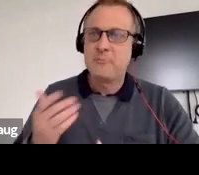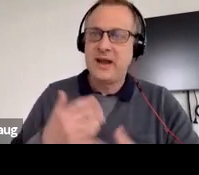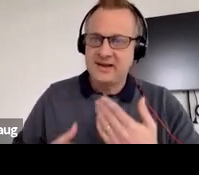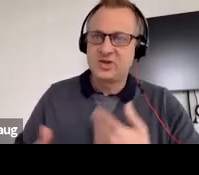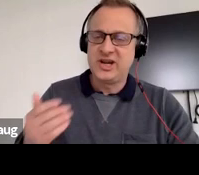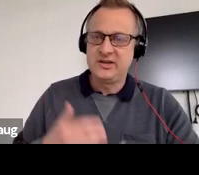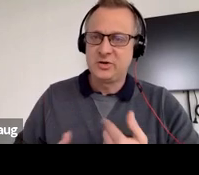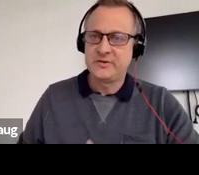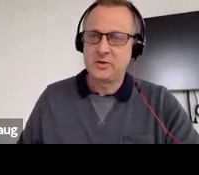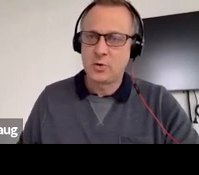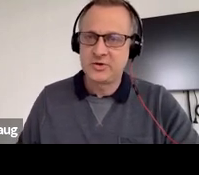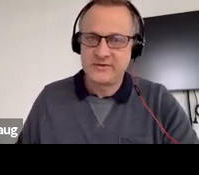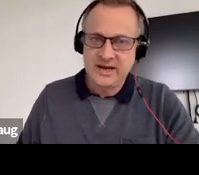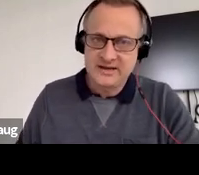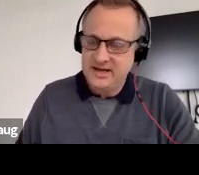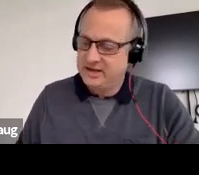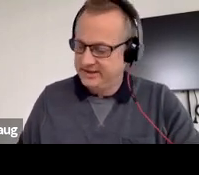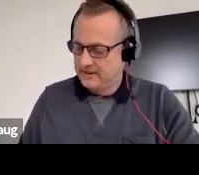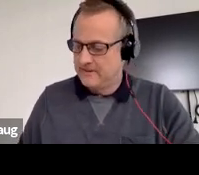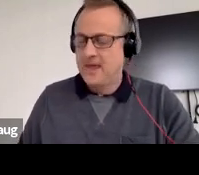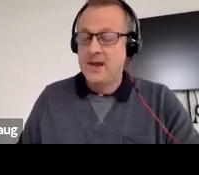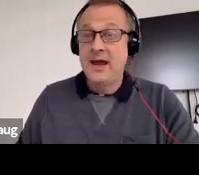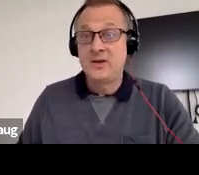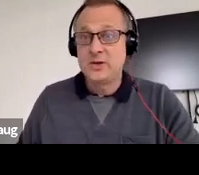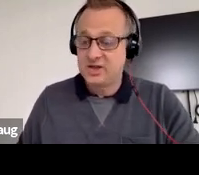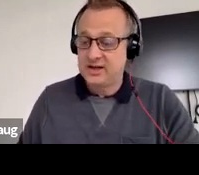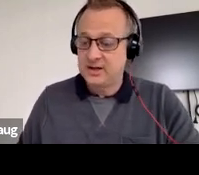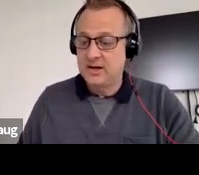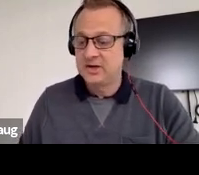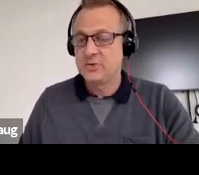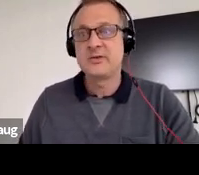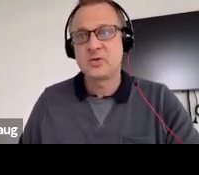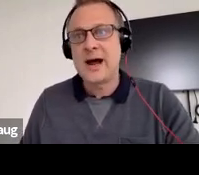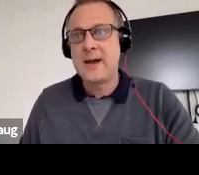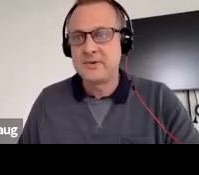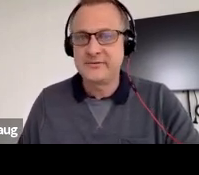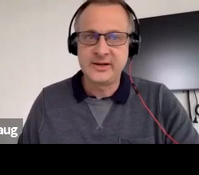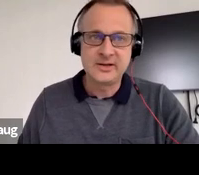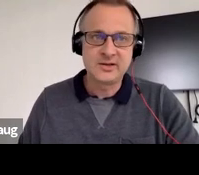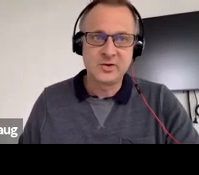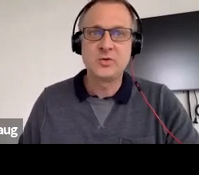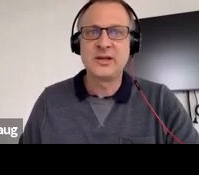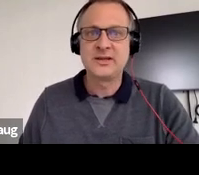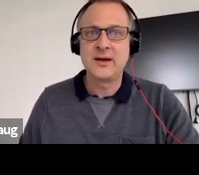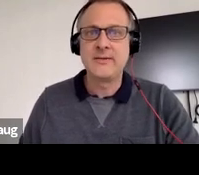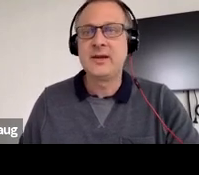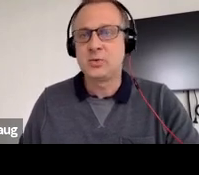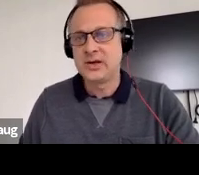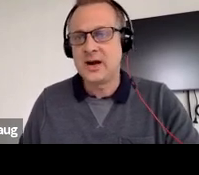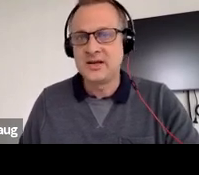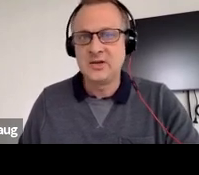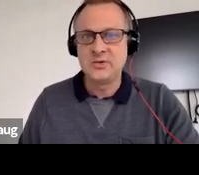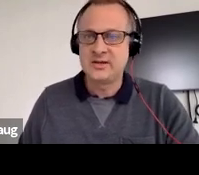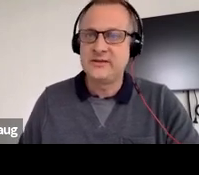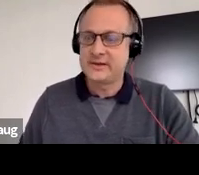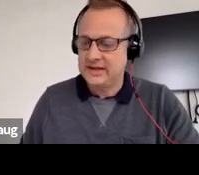that can be exchanged over the course of the next years, and which should describe different, or should that in theory